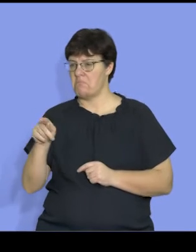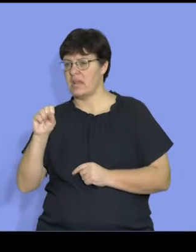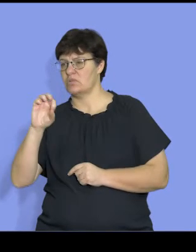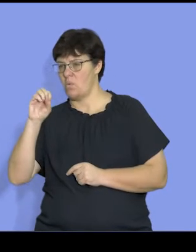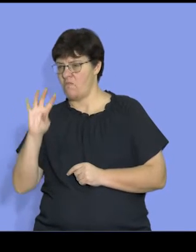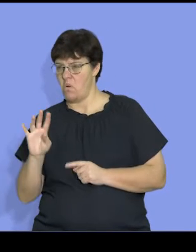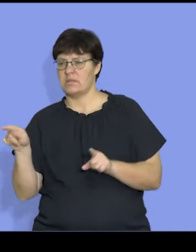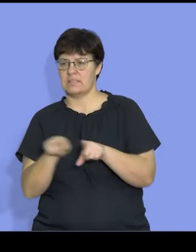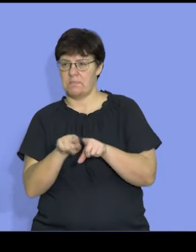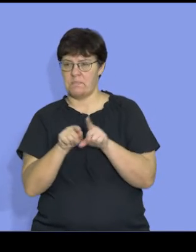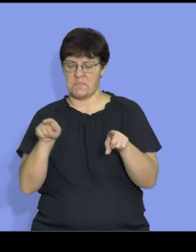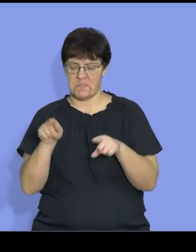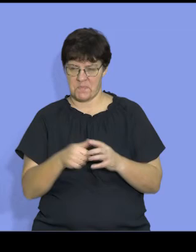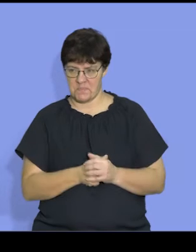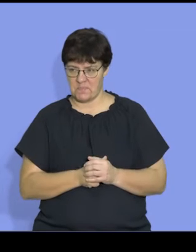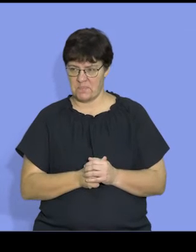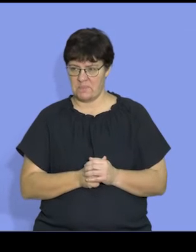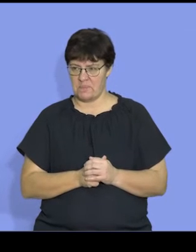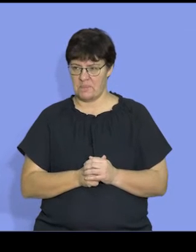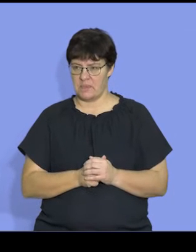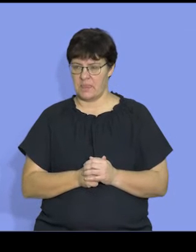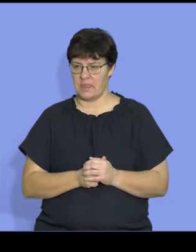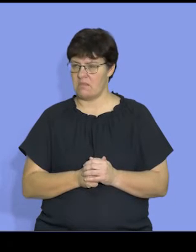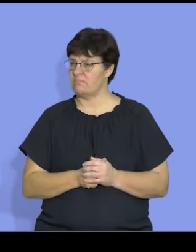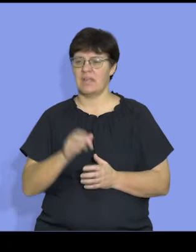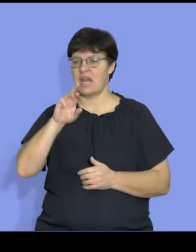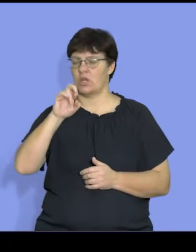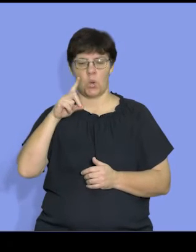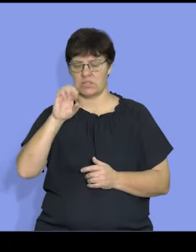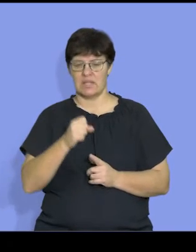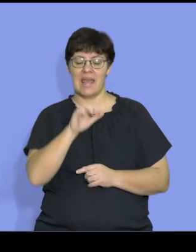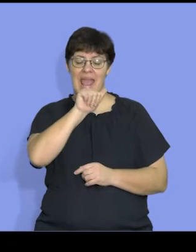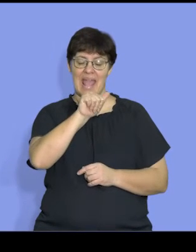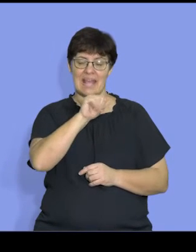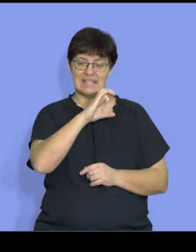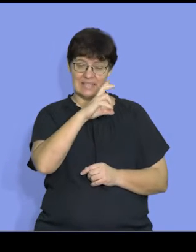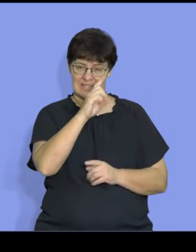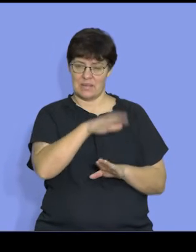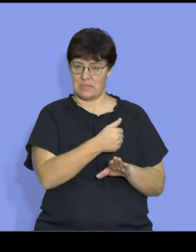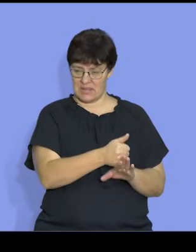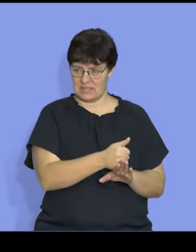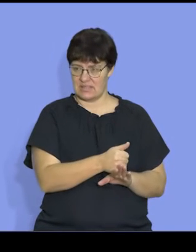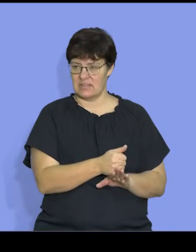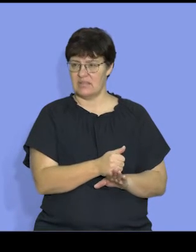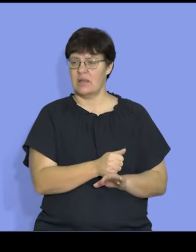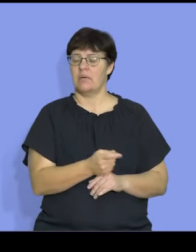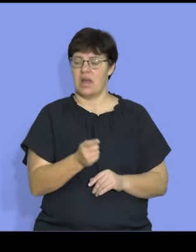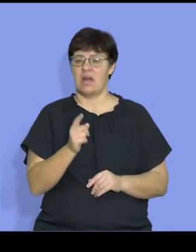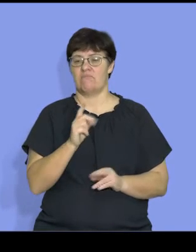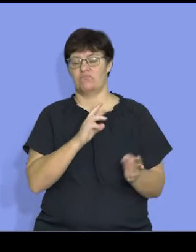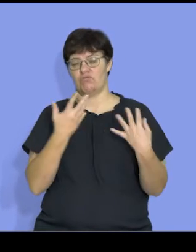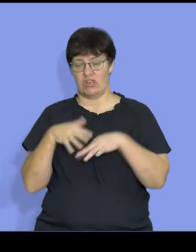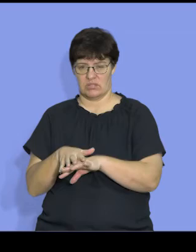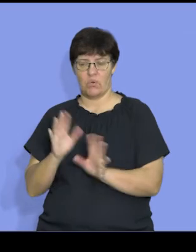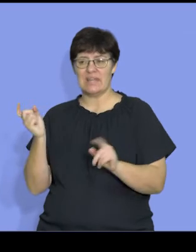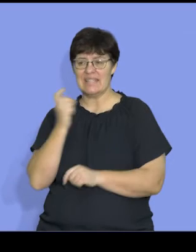So as a result, this can be a redox reaction. It's an acid-base reaction in terms of proton transfer. But the easiest way to classify